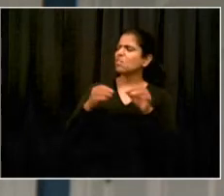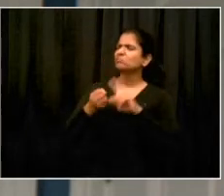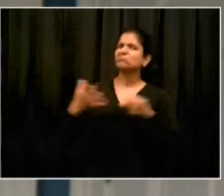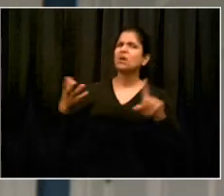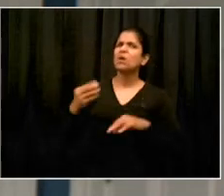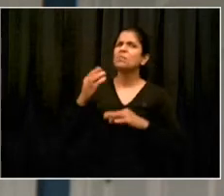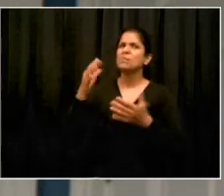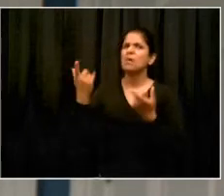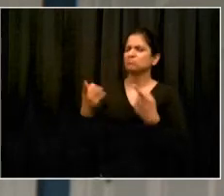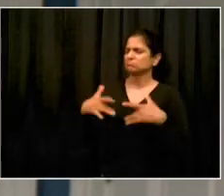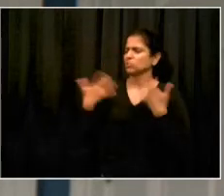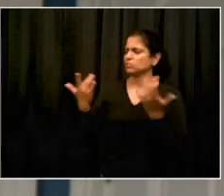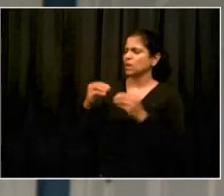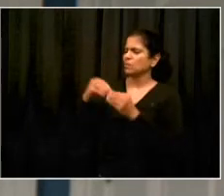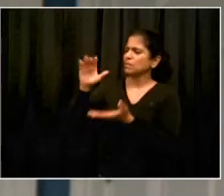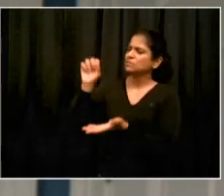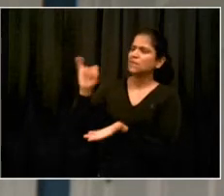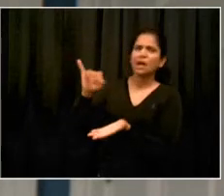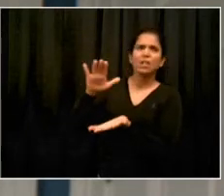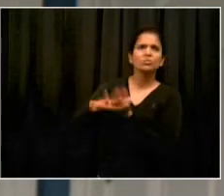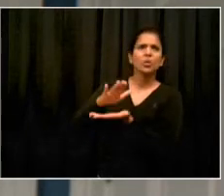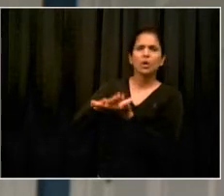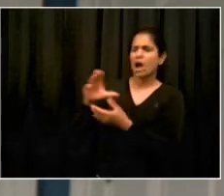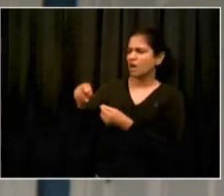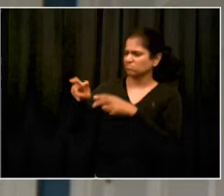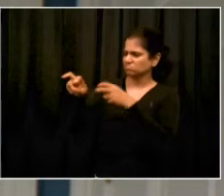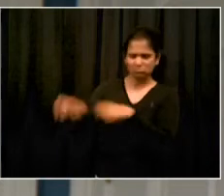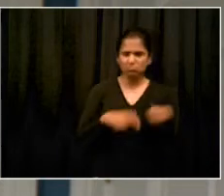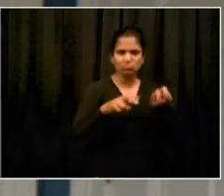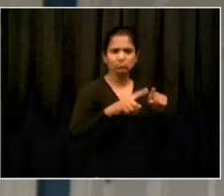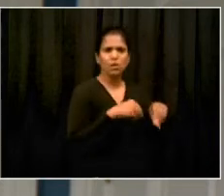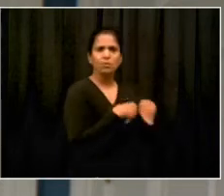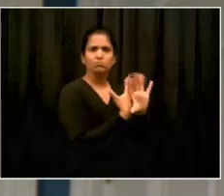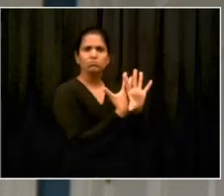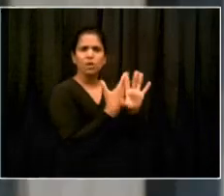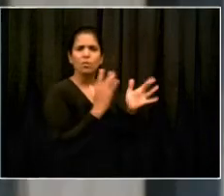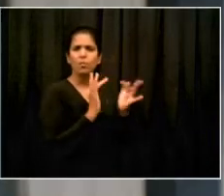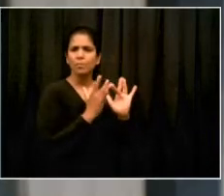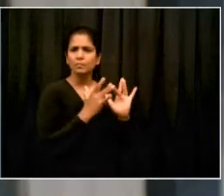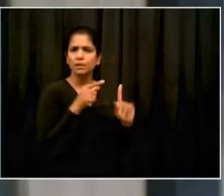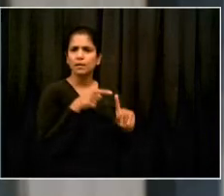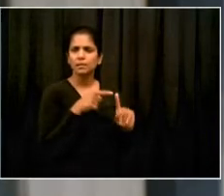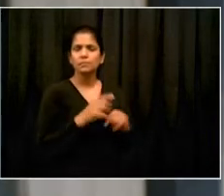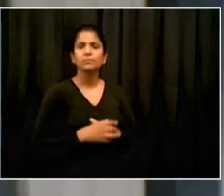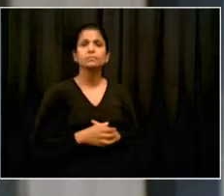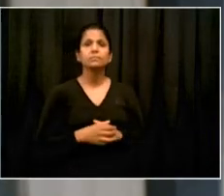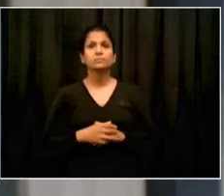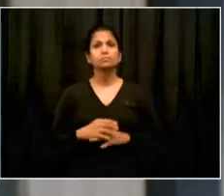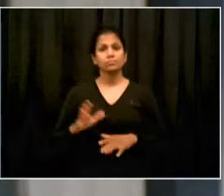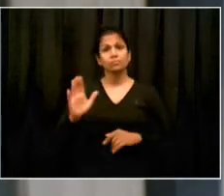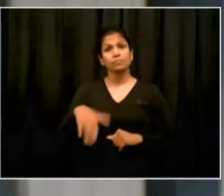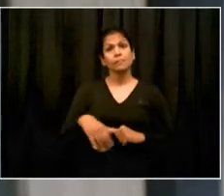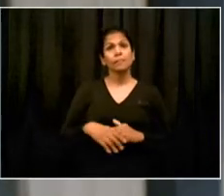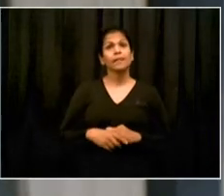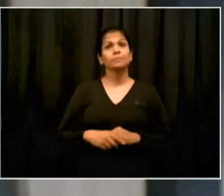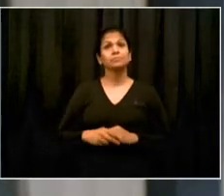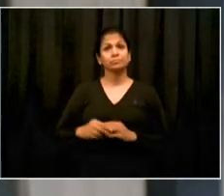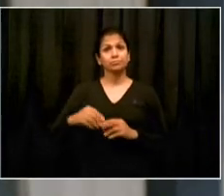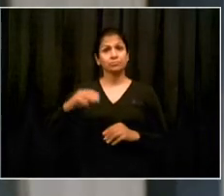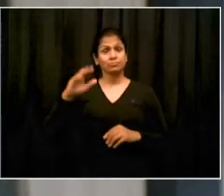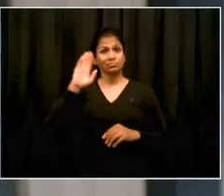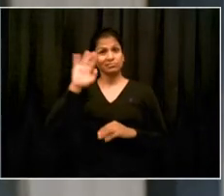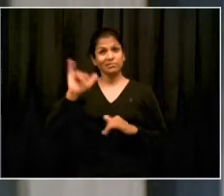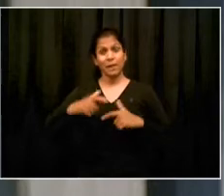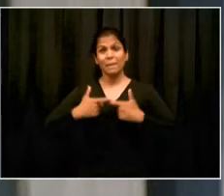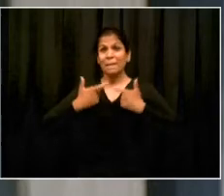Marcia, so especially some of the larger schools, we've given them flexibilities. So when a school says they're all remote, that means